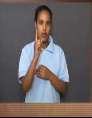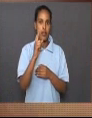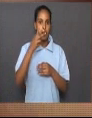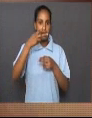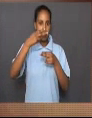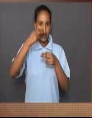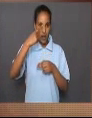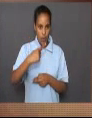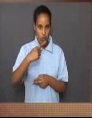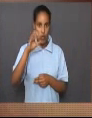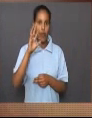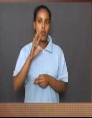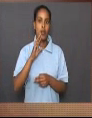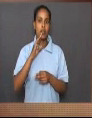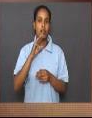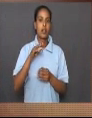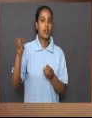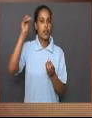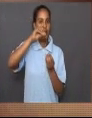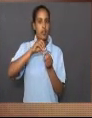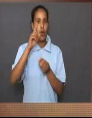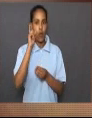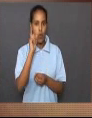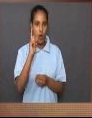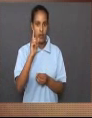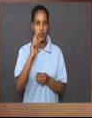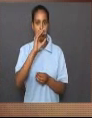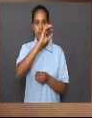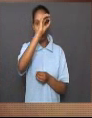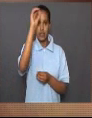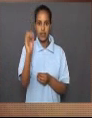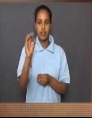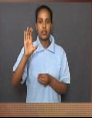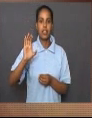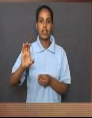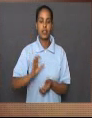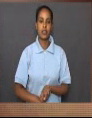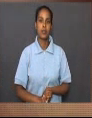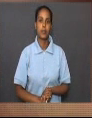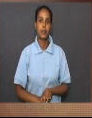gram of water to be raised by 1 degree Celsius.